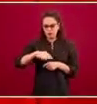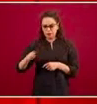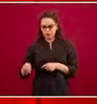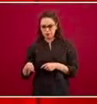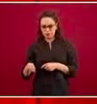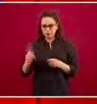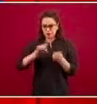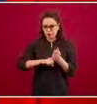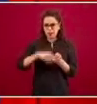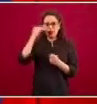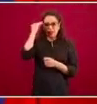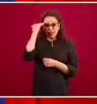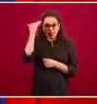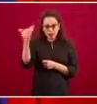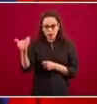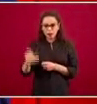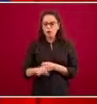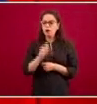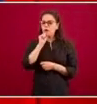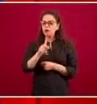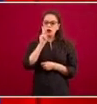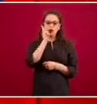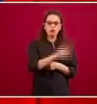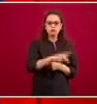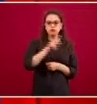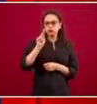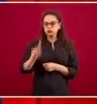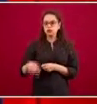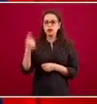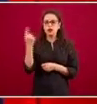team information.